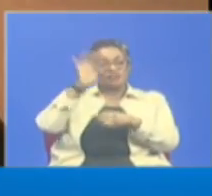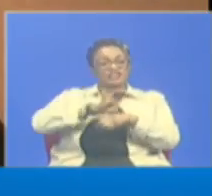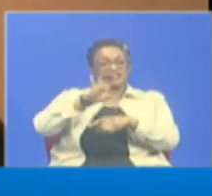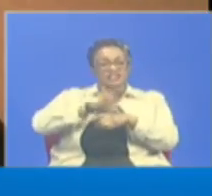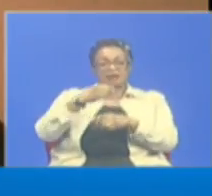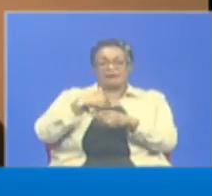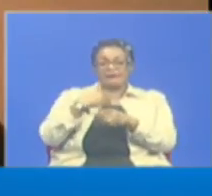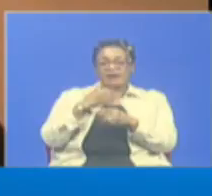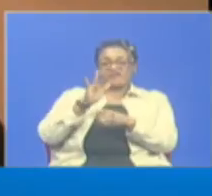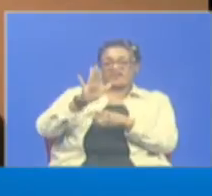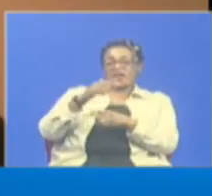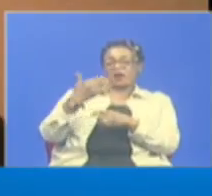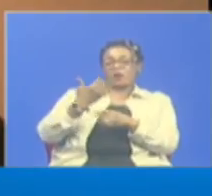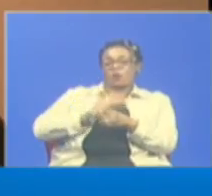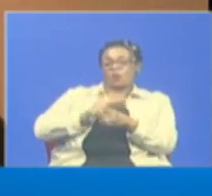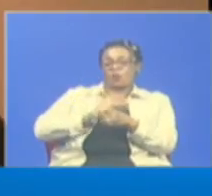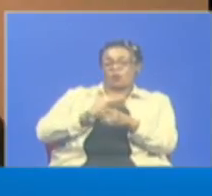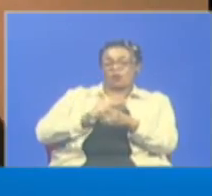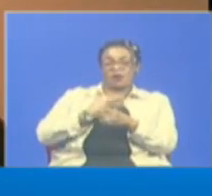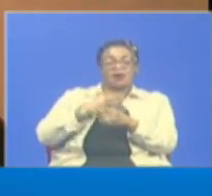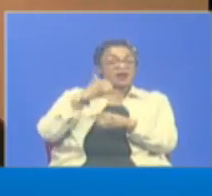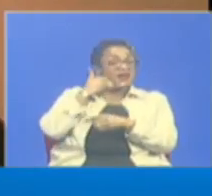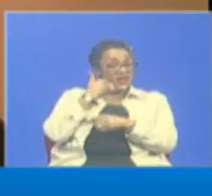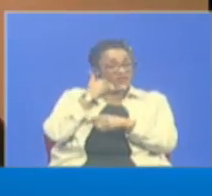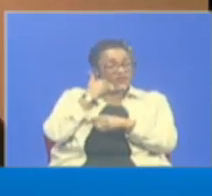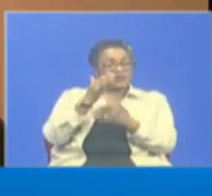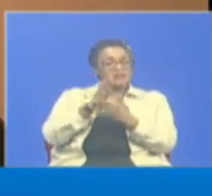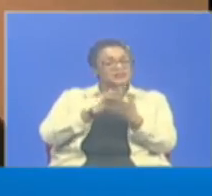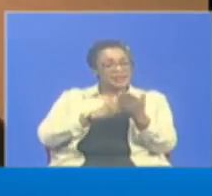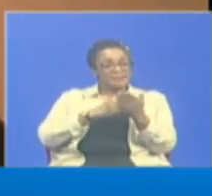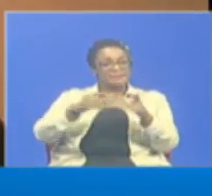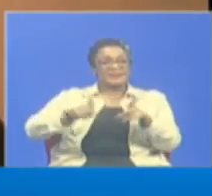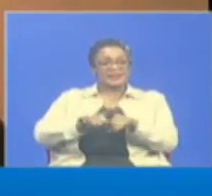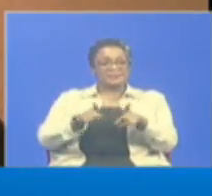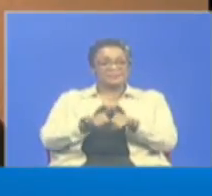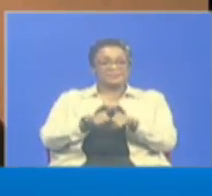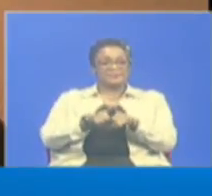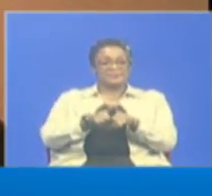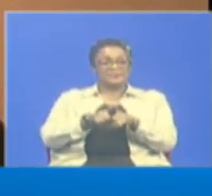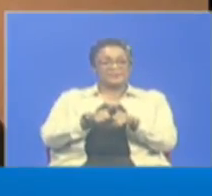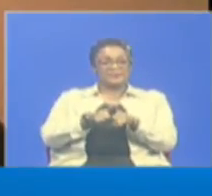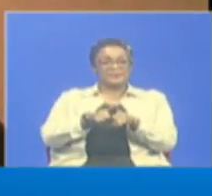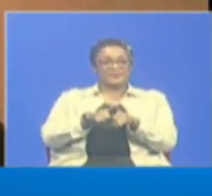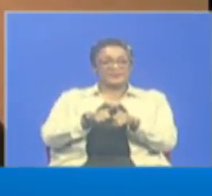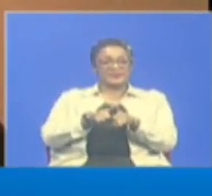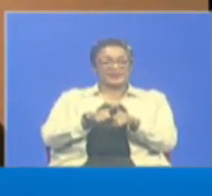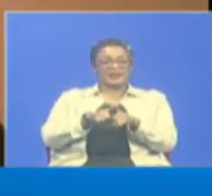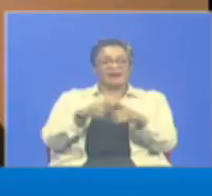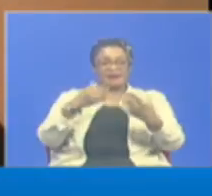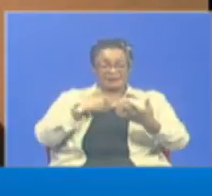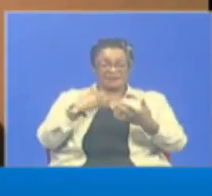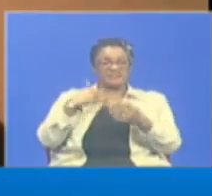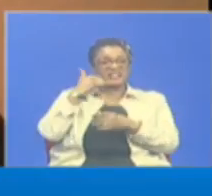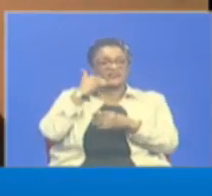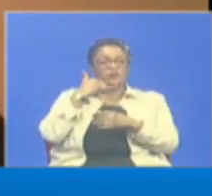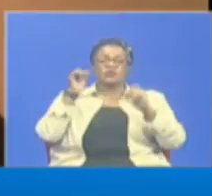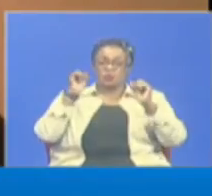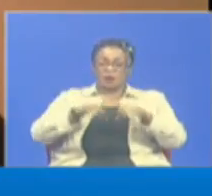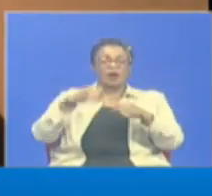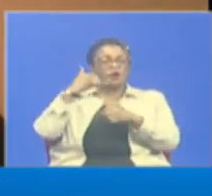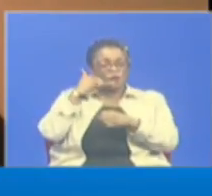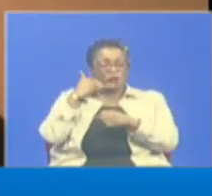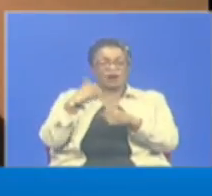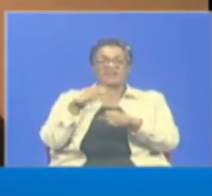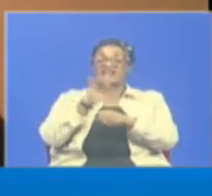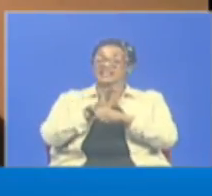their own toll-free lines. Some of them have even the paid lines where people can call and get counseling, and